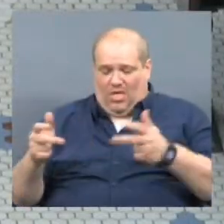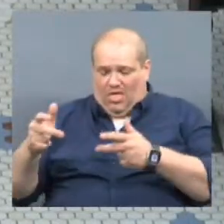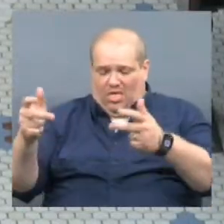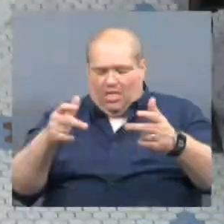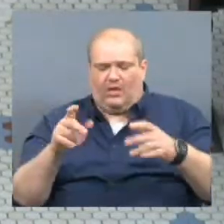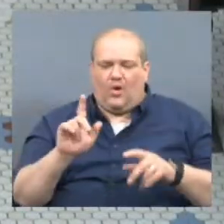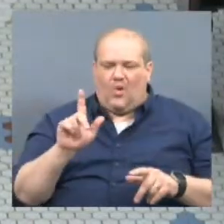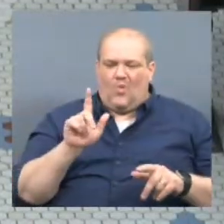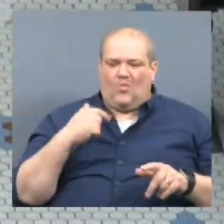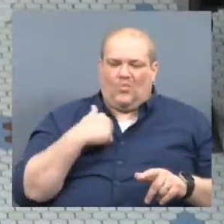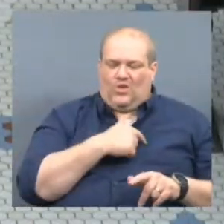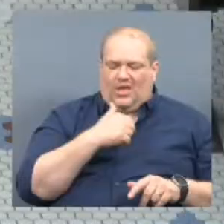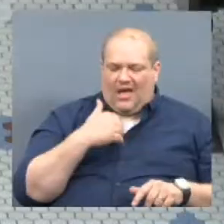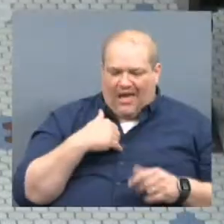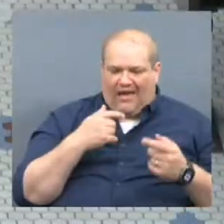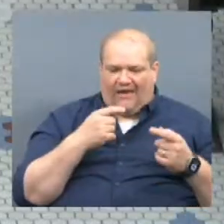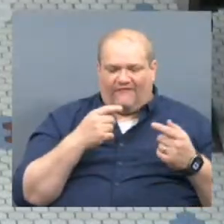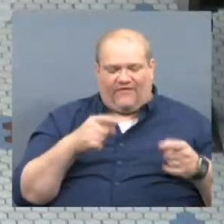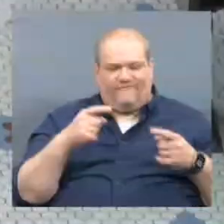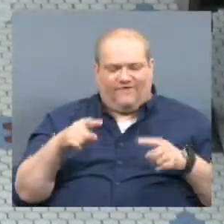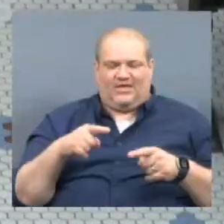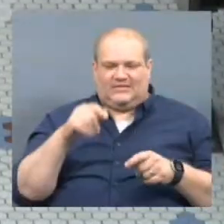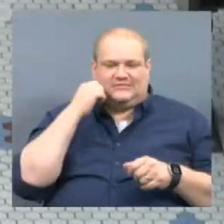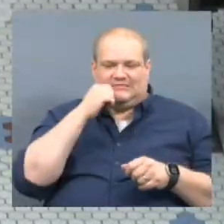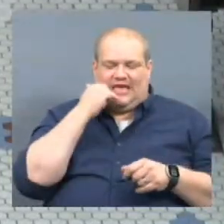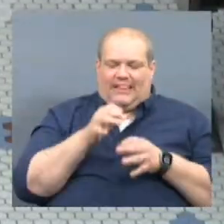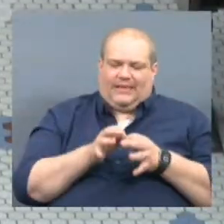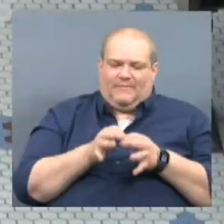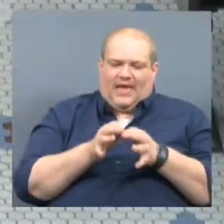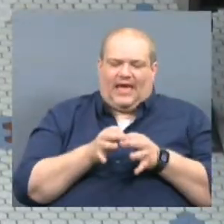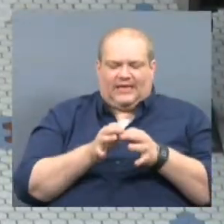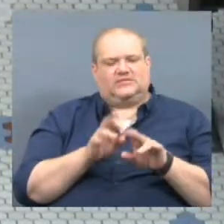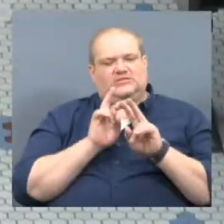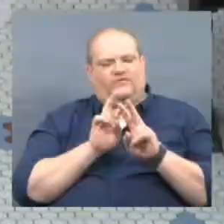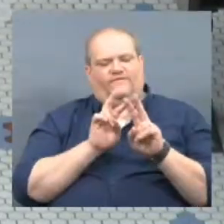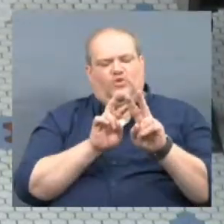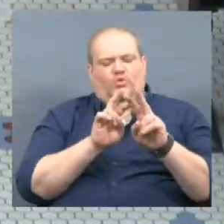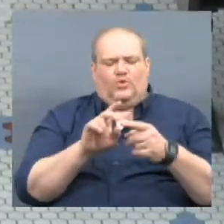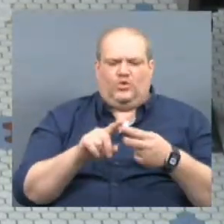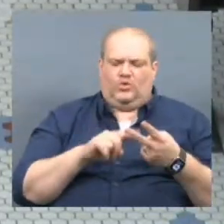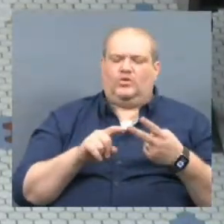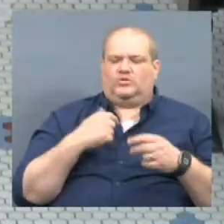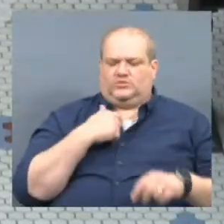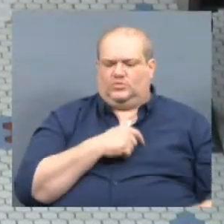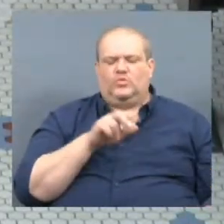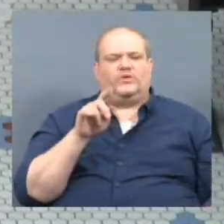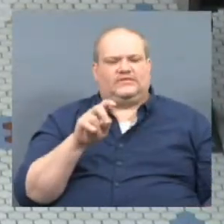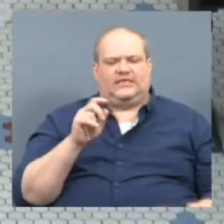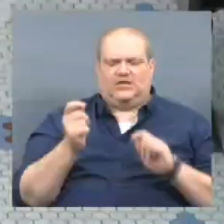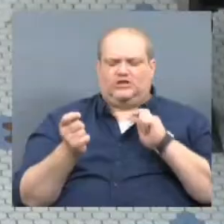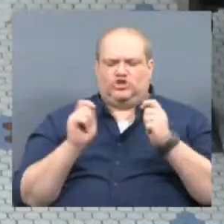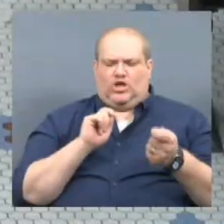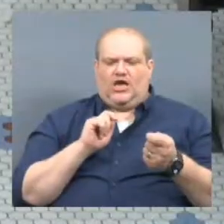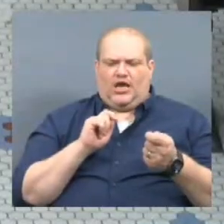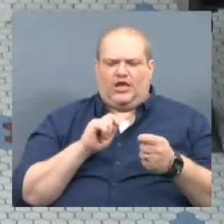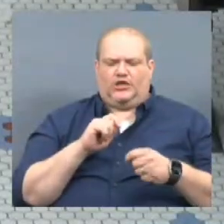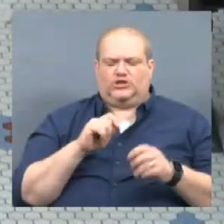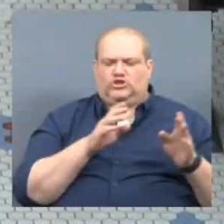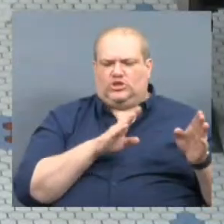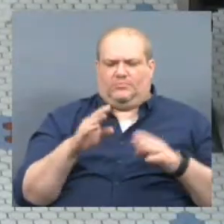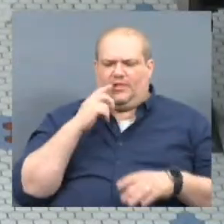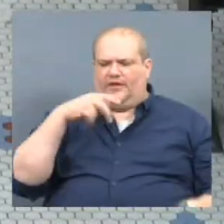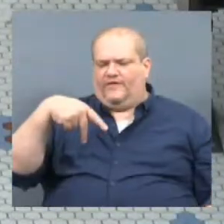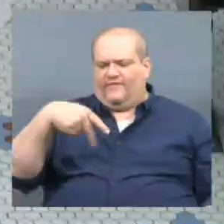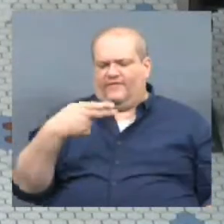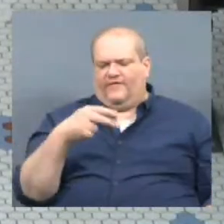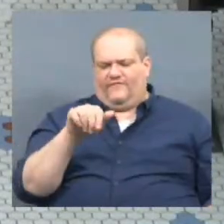we have events, daily masses, funerals. We did change the plan to do phase